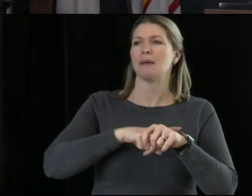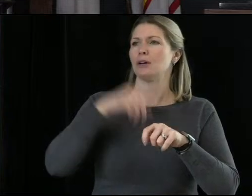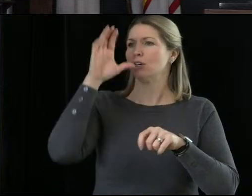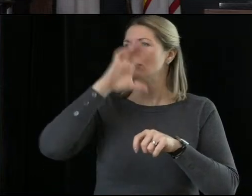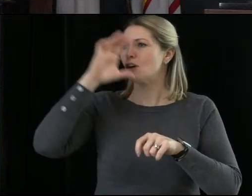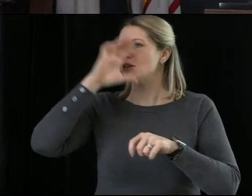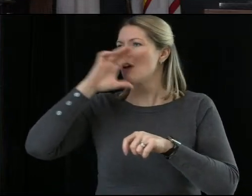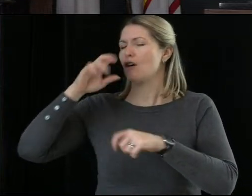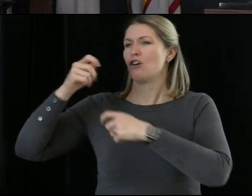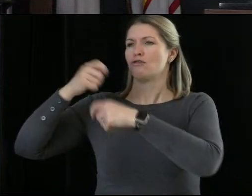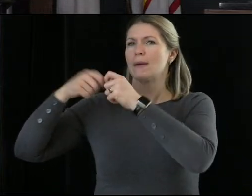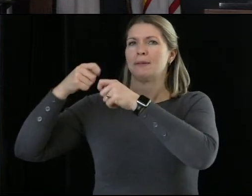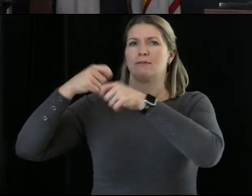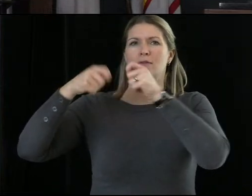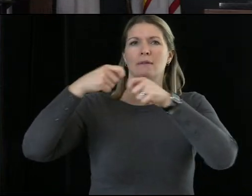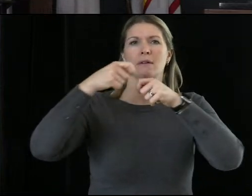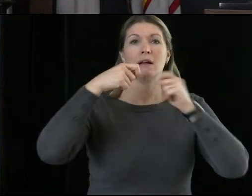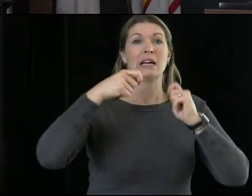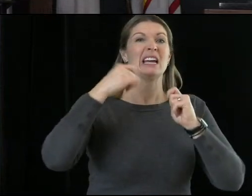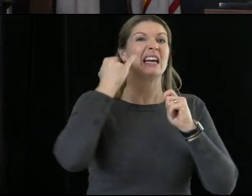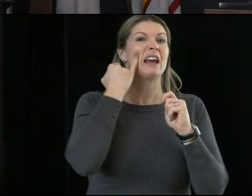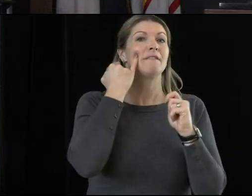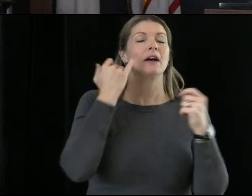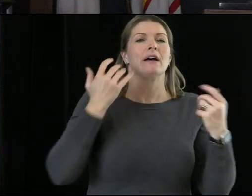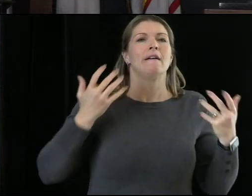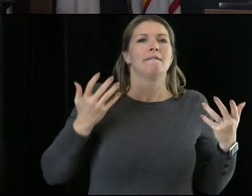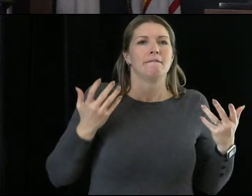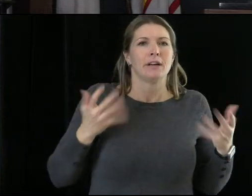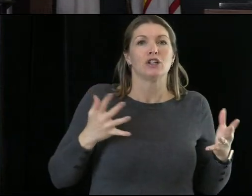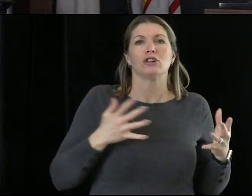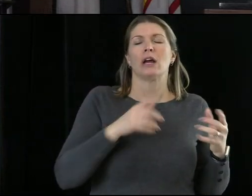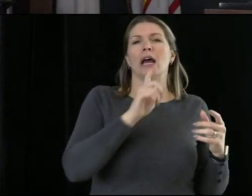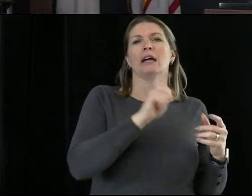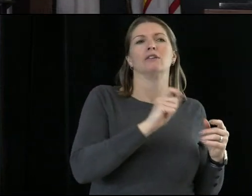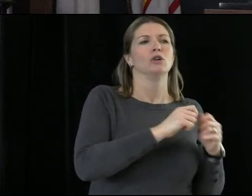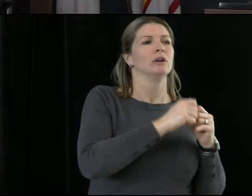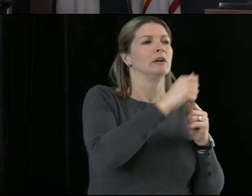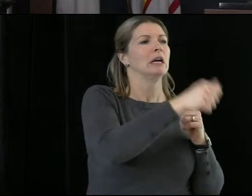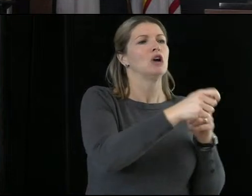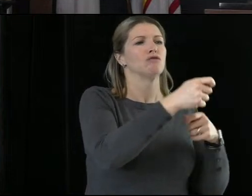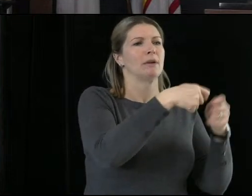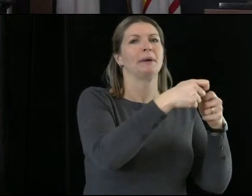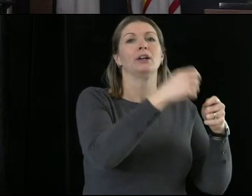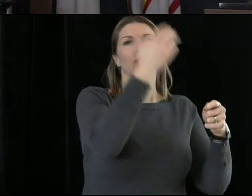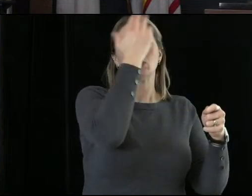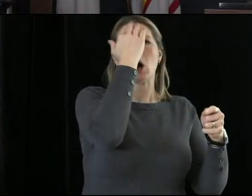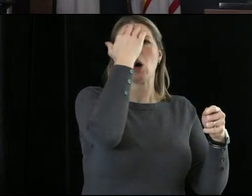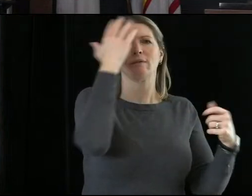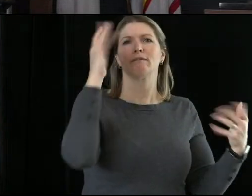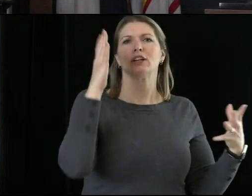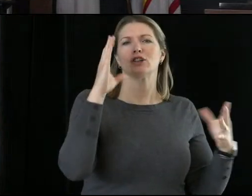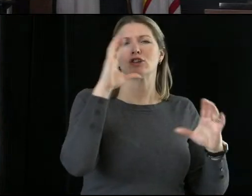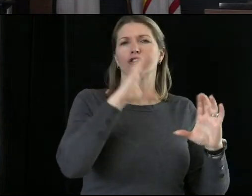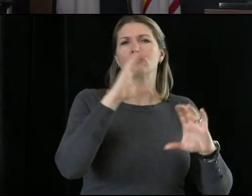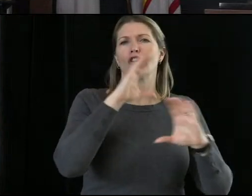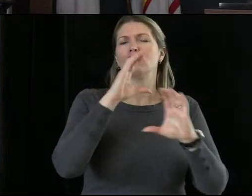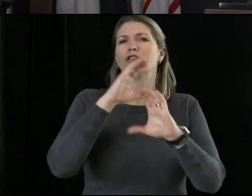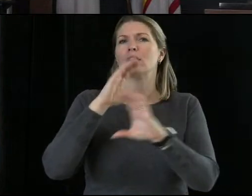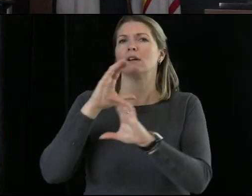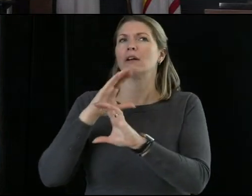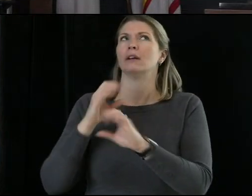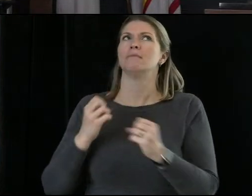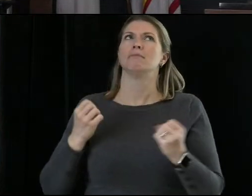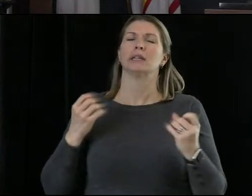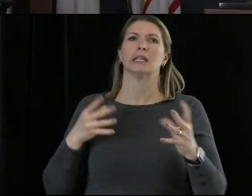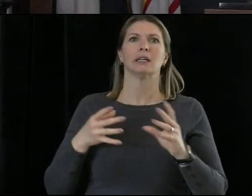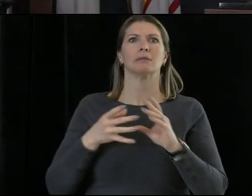searchers were given ribbons, and once you complete it's a long tie of ribbons so the person knows that it's there. And we would get so many